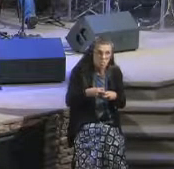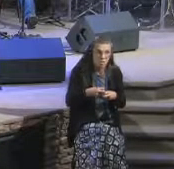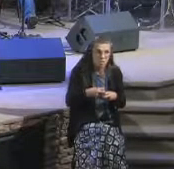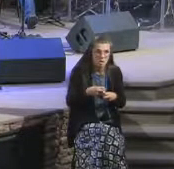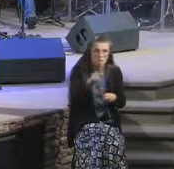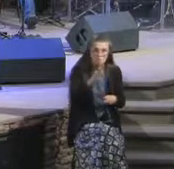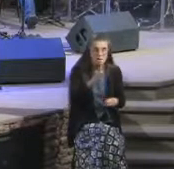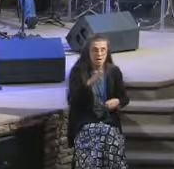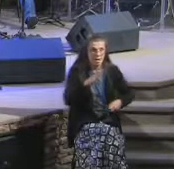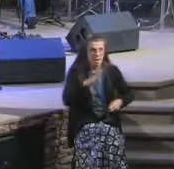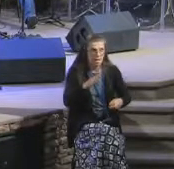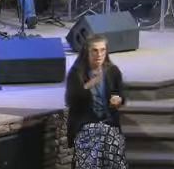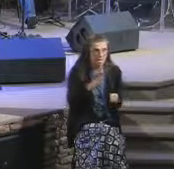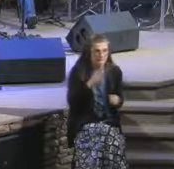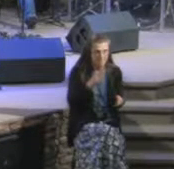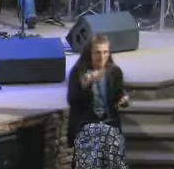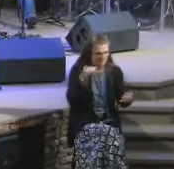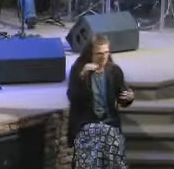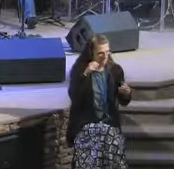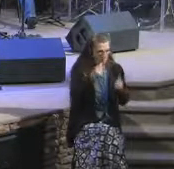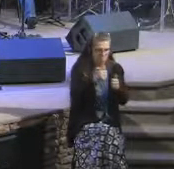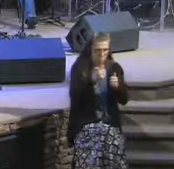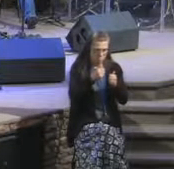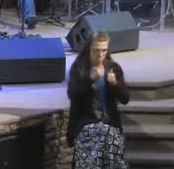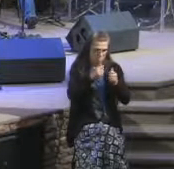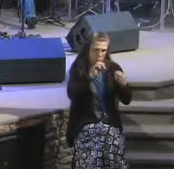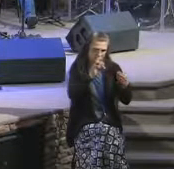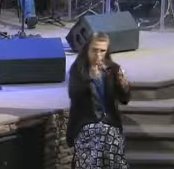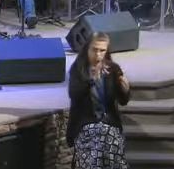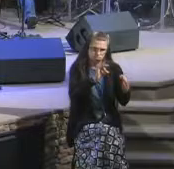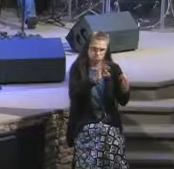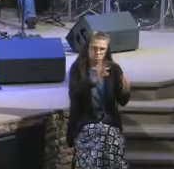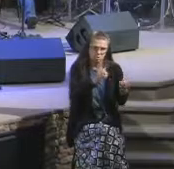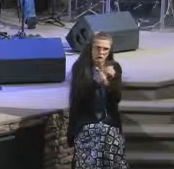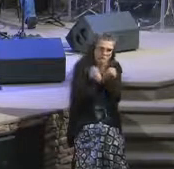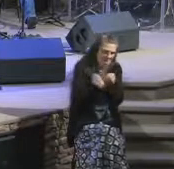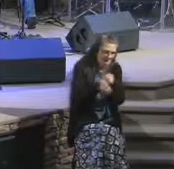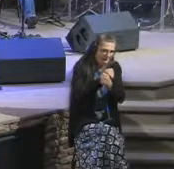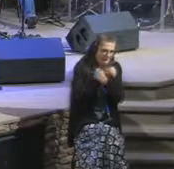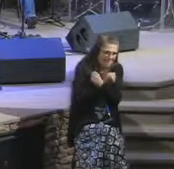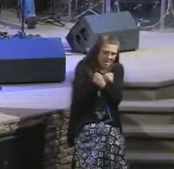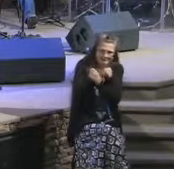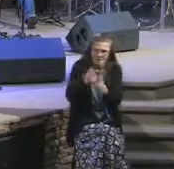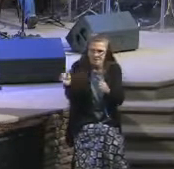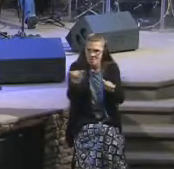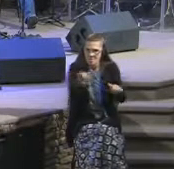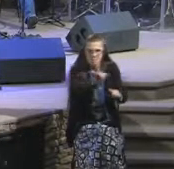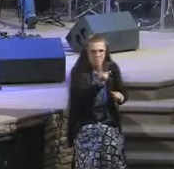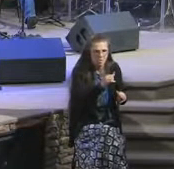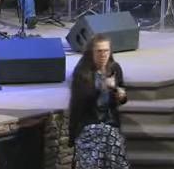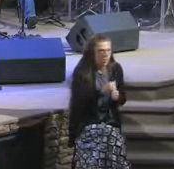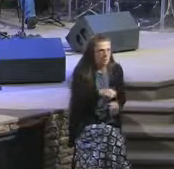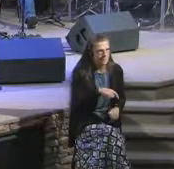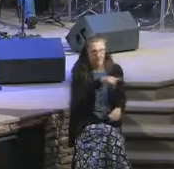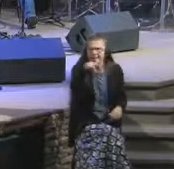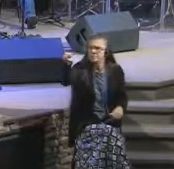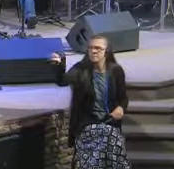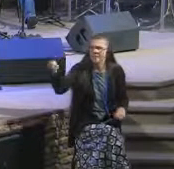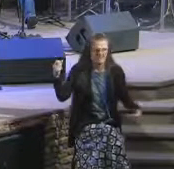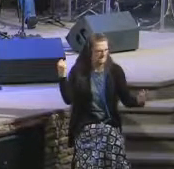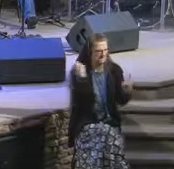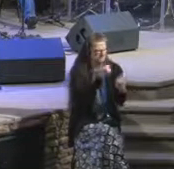be thick-skinned sometimes, and you got to love on one another when it seems like everybody else is